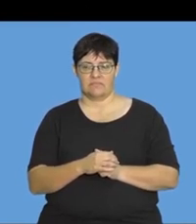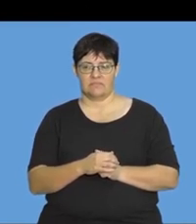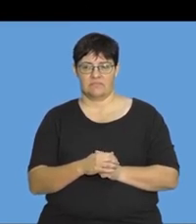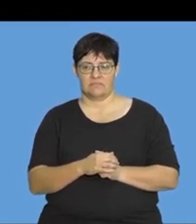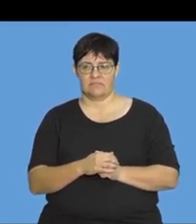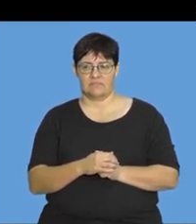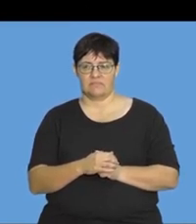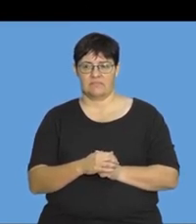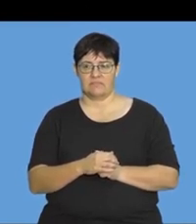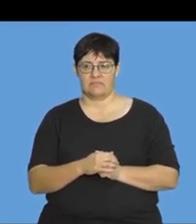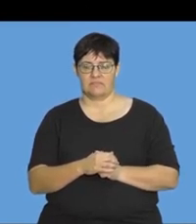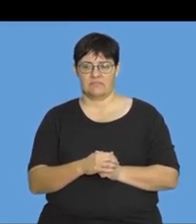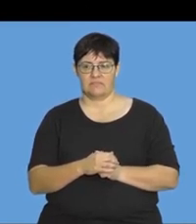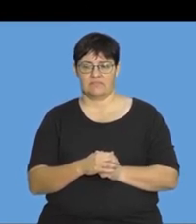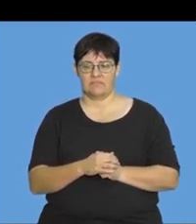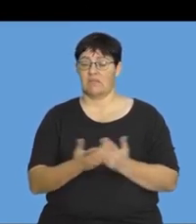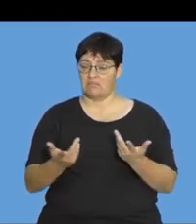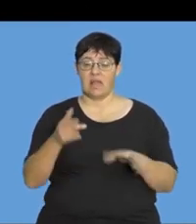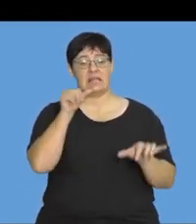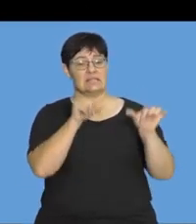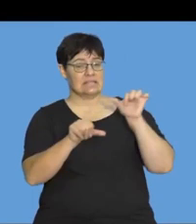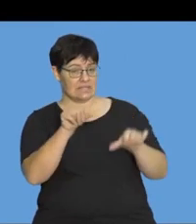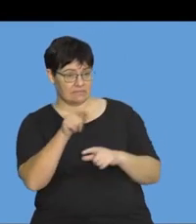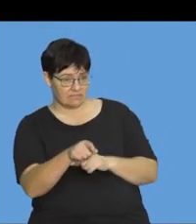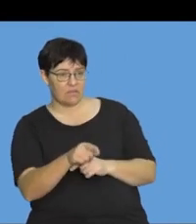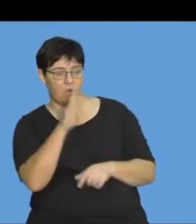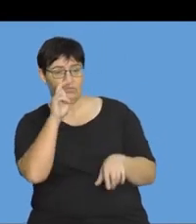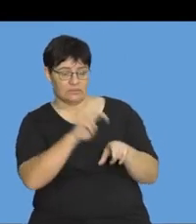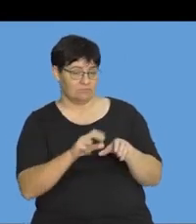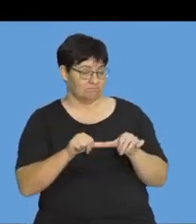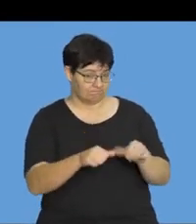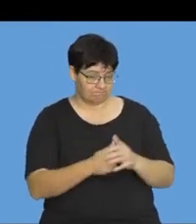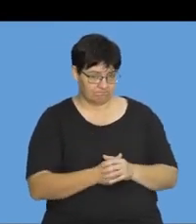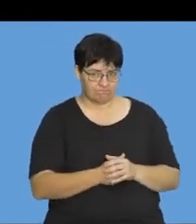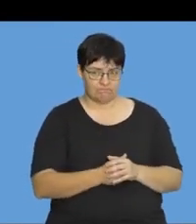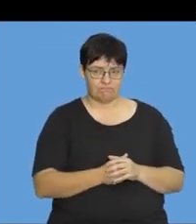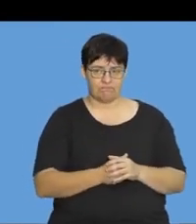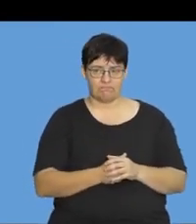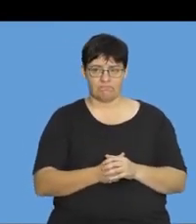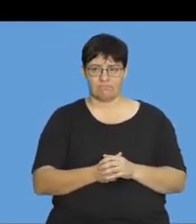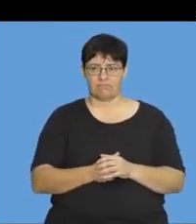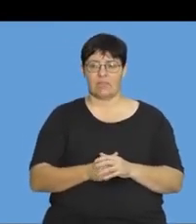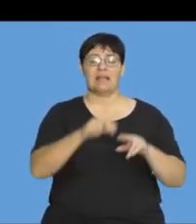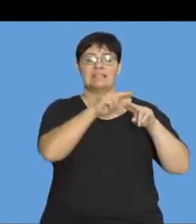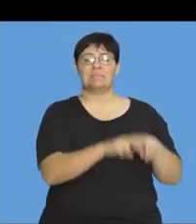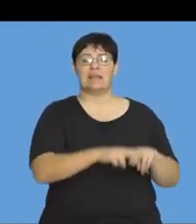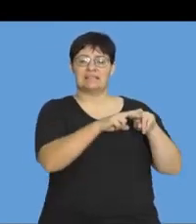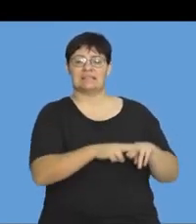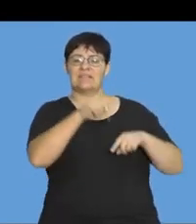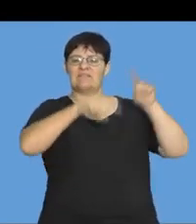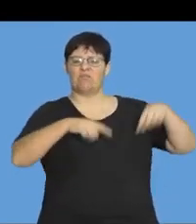introduction. Okay, scientific, here we need to go. What is the dependent